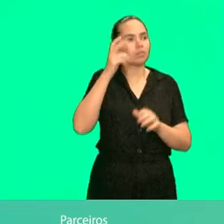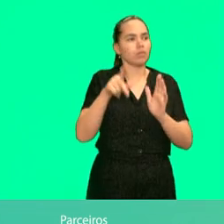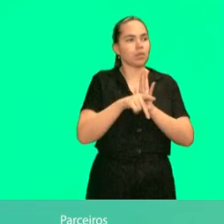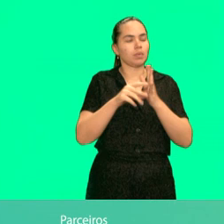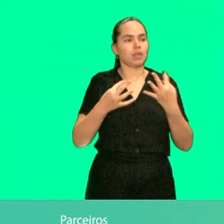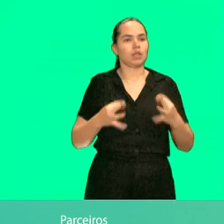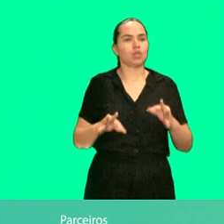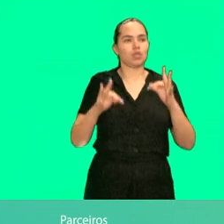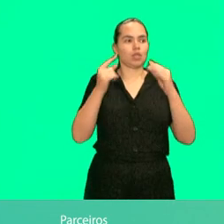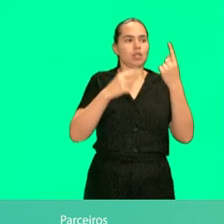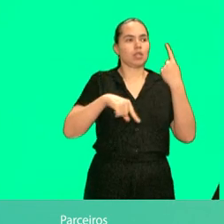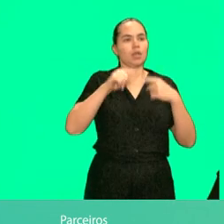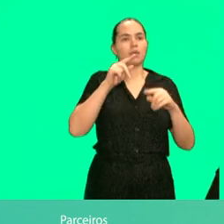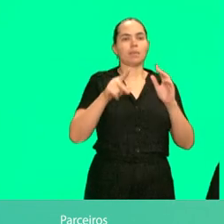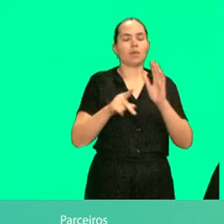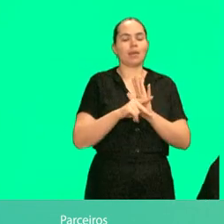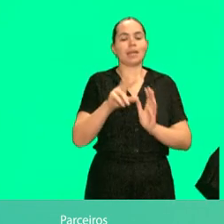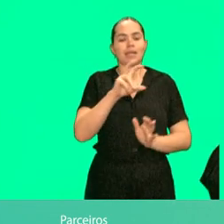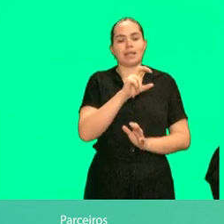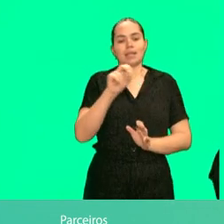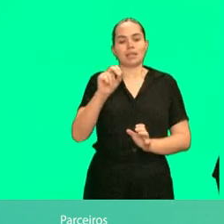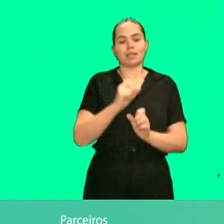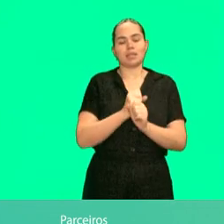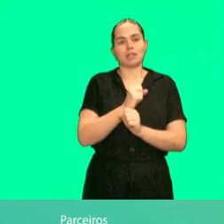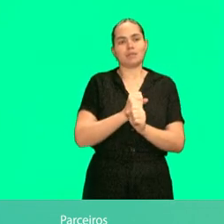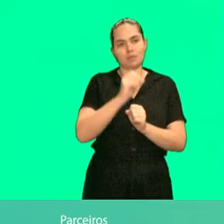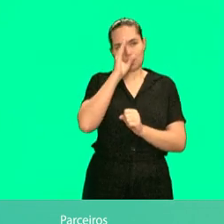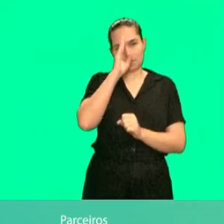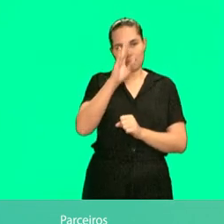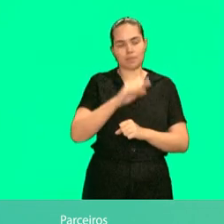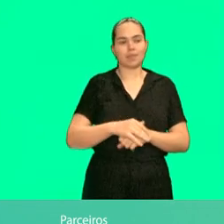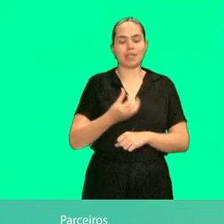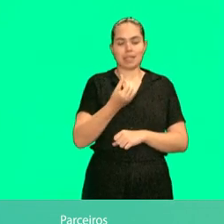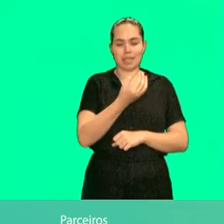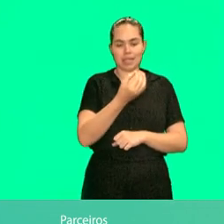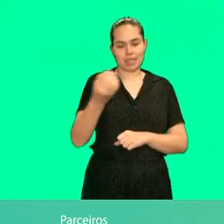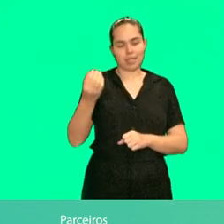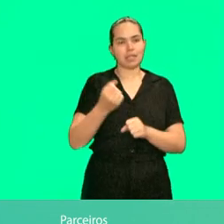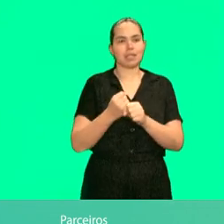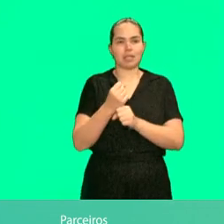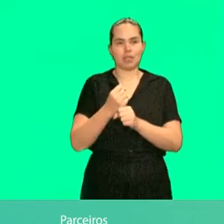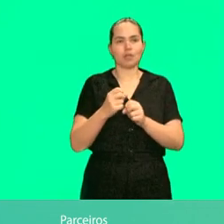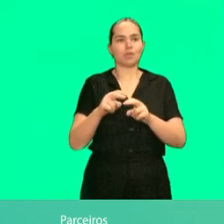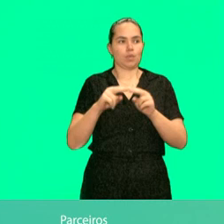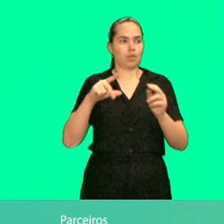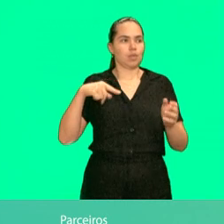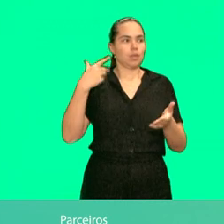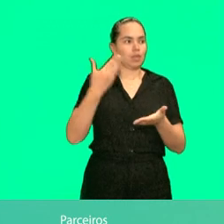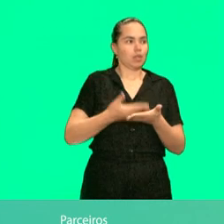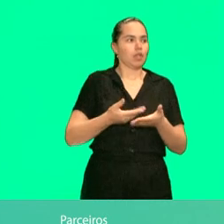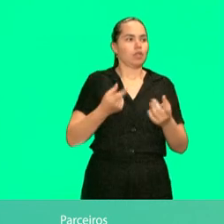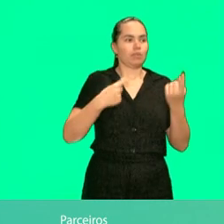18th century, we started to produce industrially. And well,